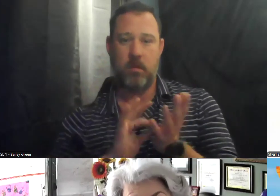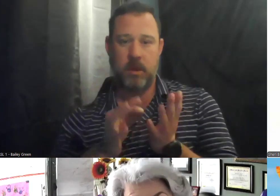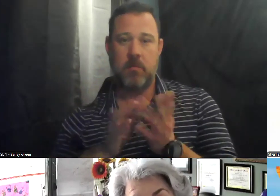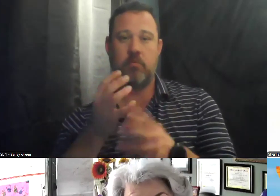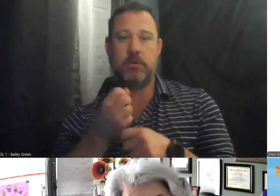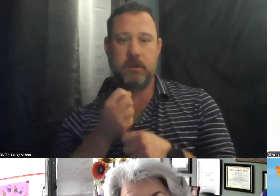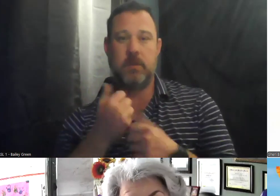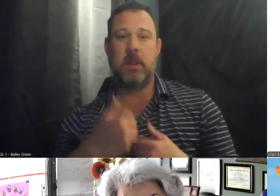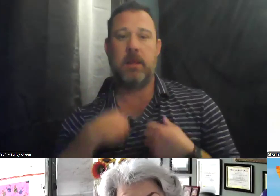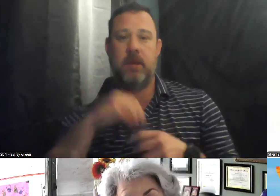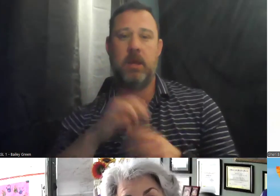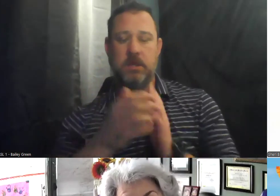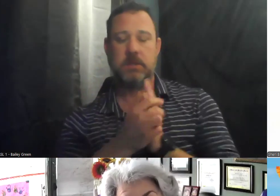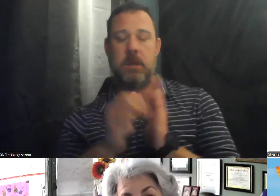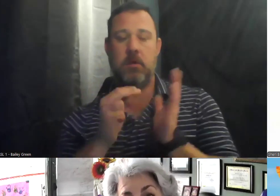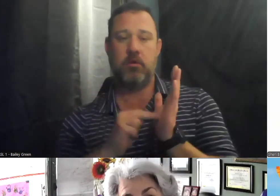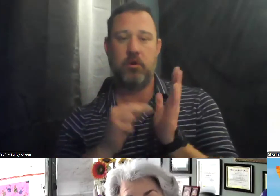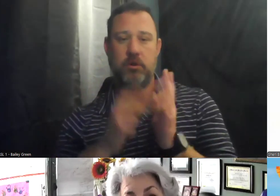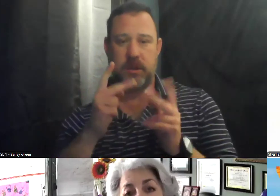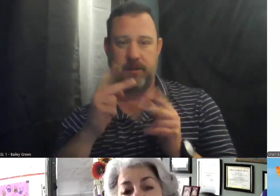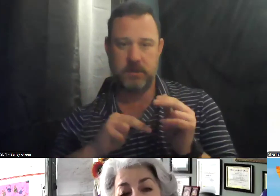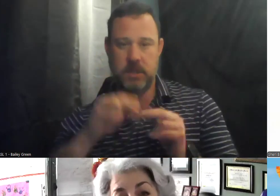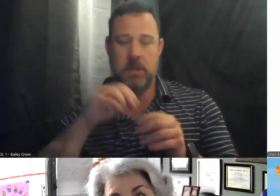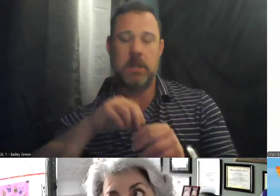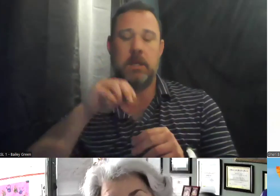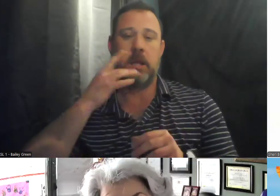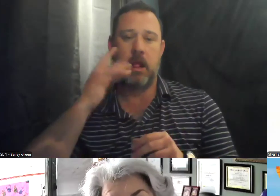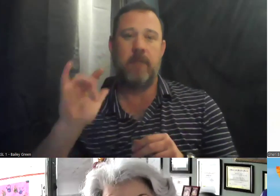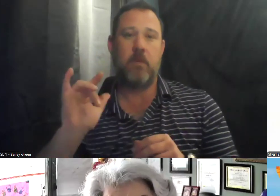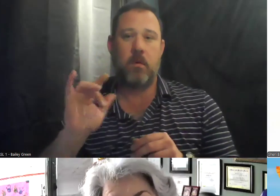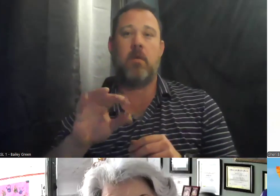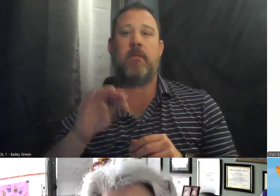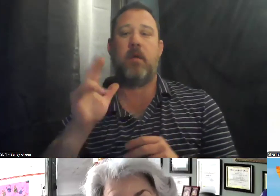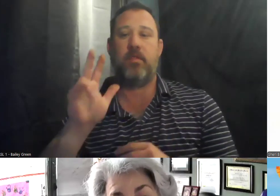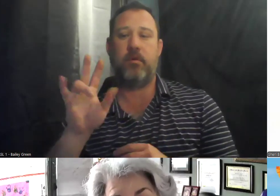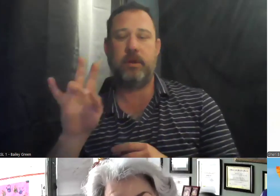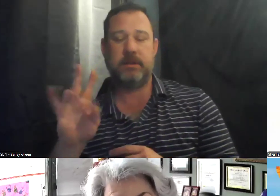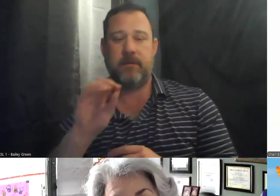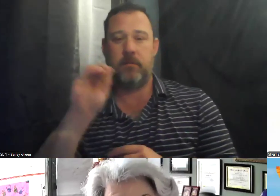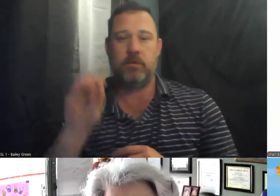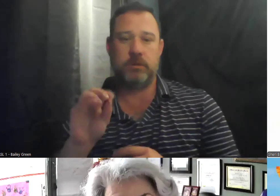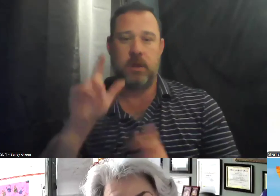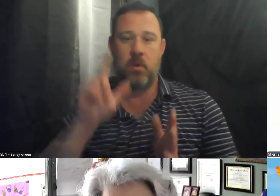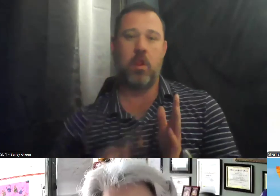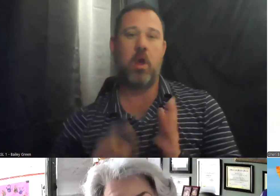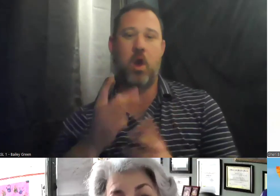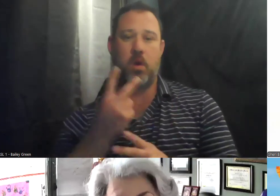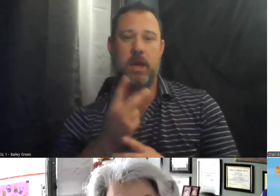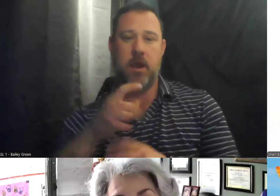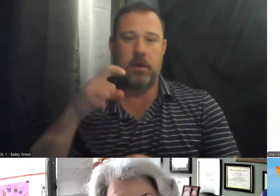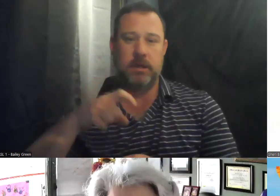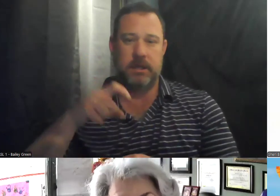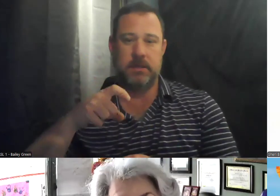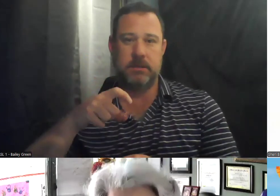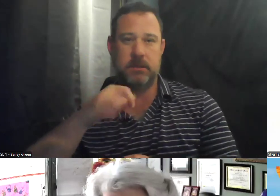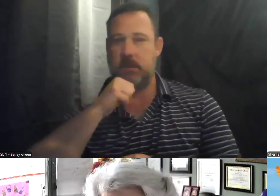recipients living in skilled nursing facilities in the state of California and found that 37% of them were low care needs. They did